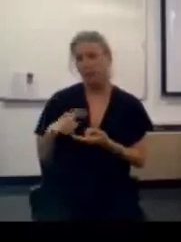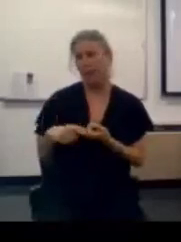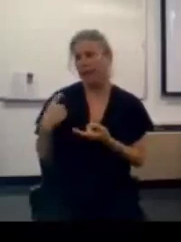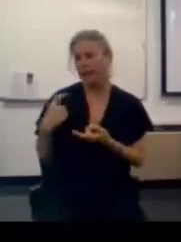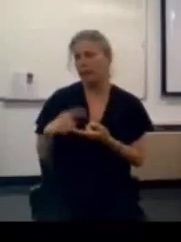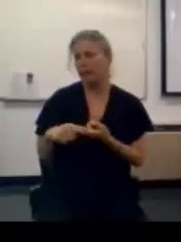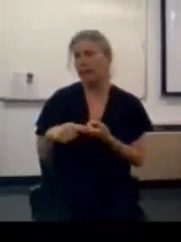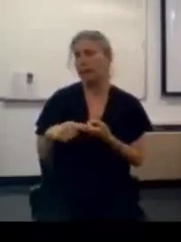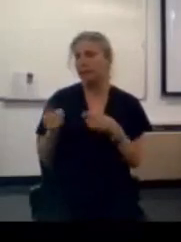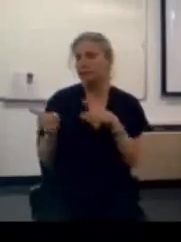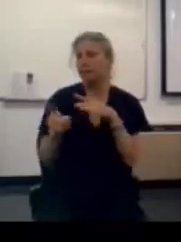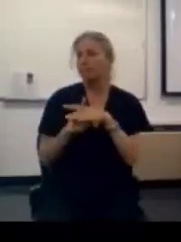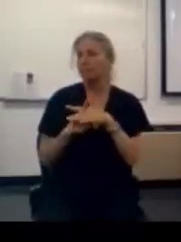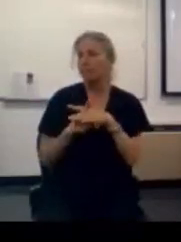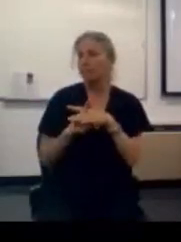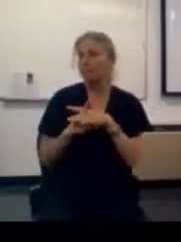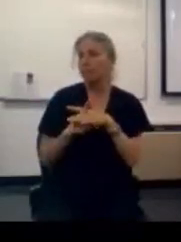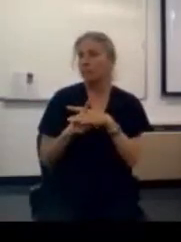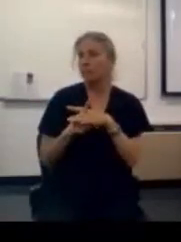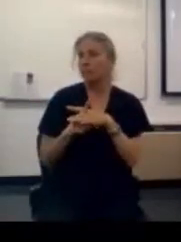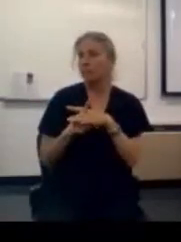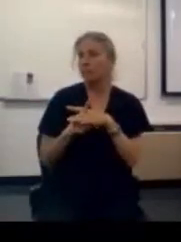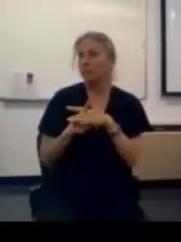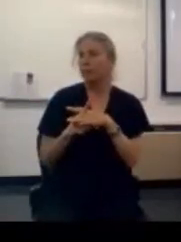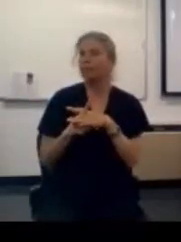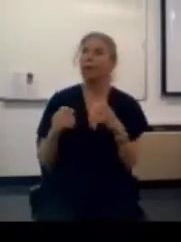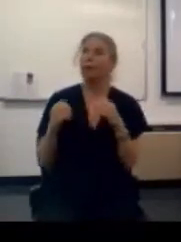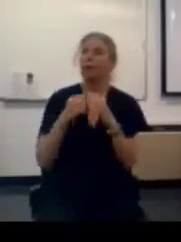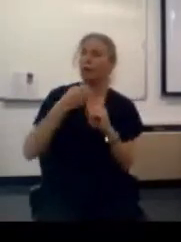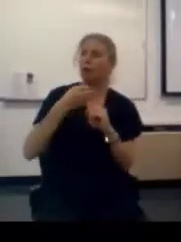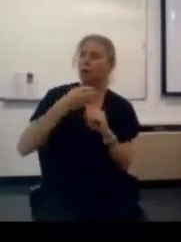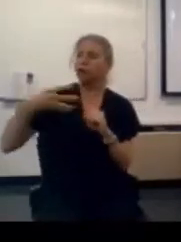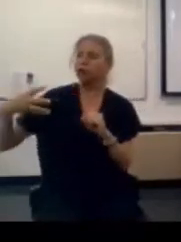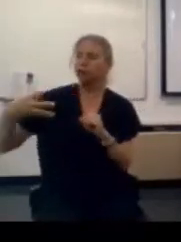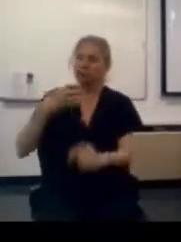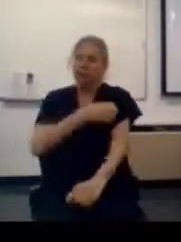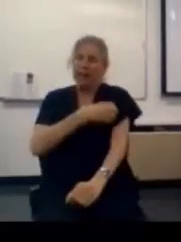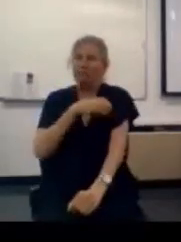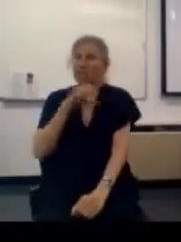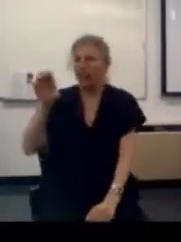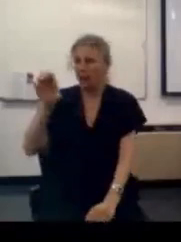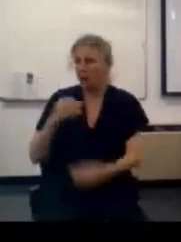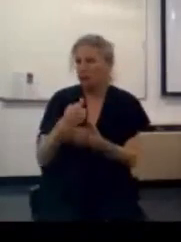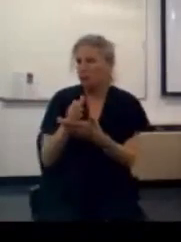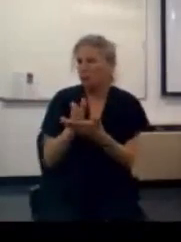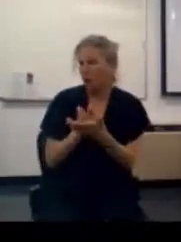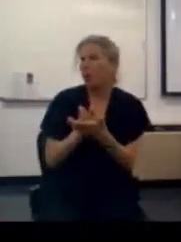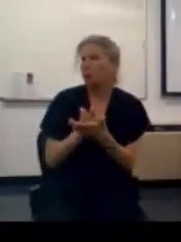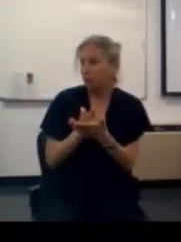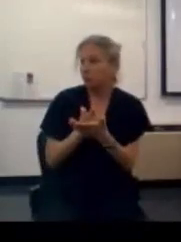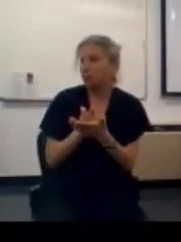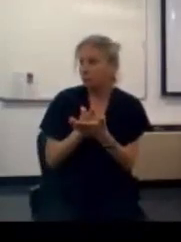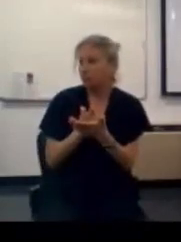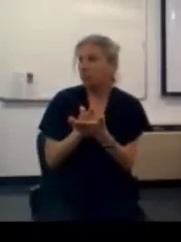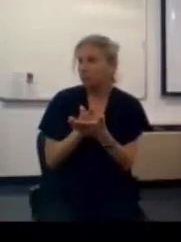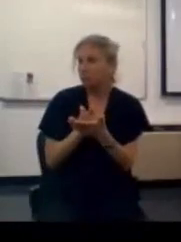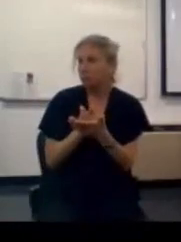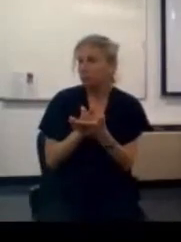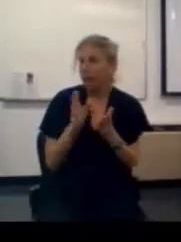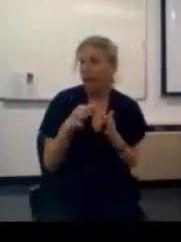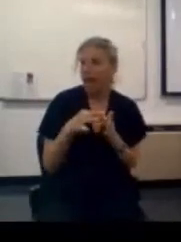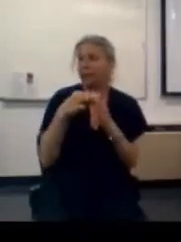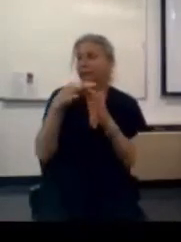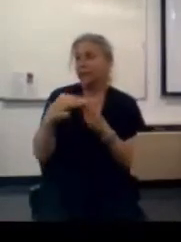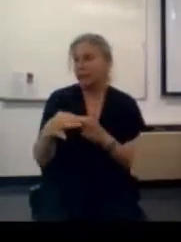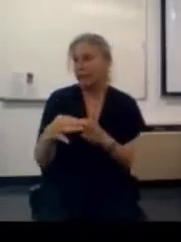this definition. And what I came up with autoempoderamiento, which is a little bit more on the empowerment side, and I think a really